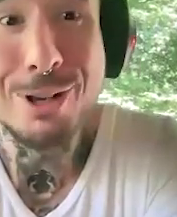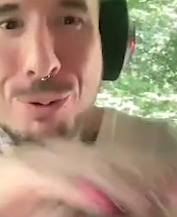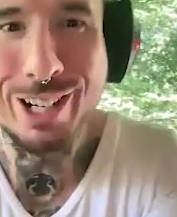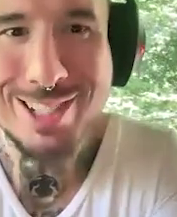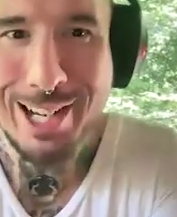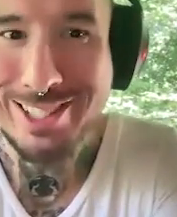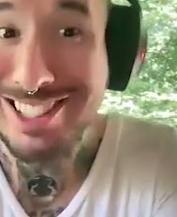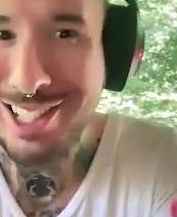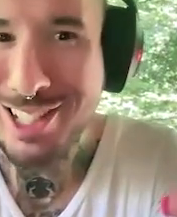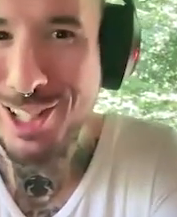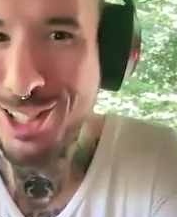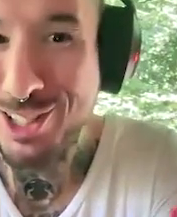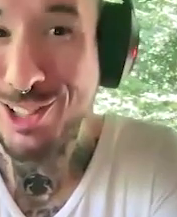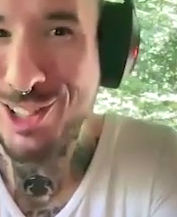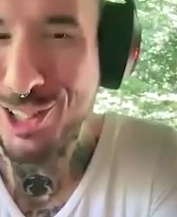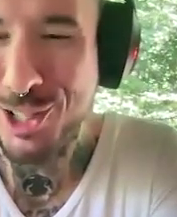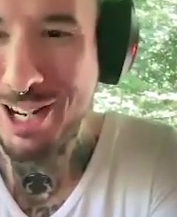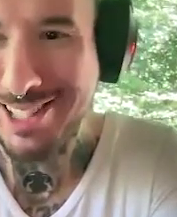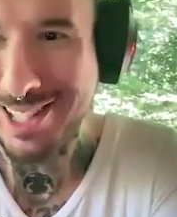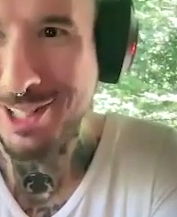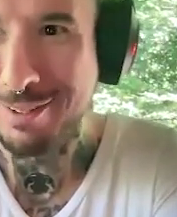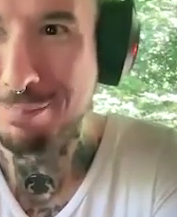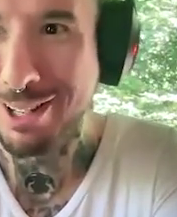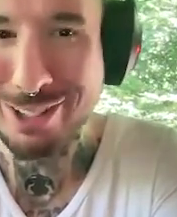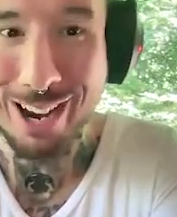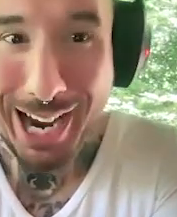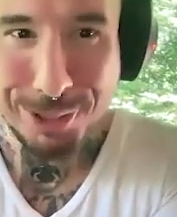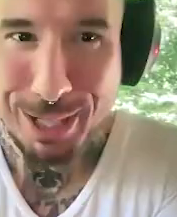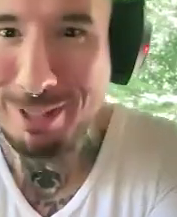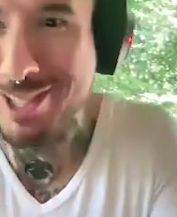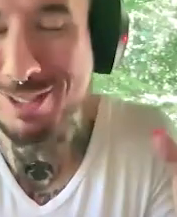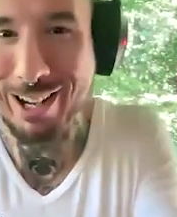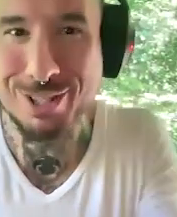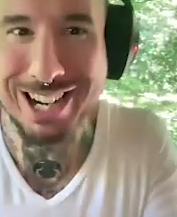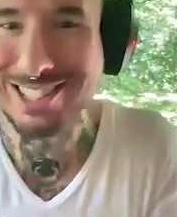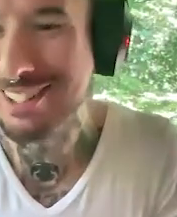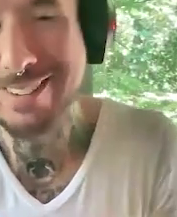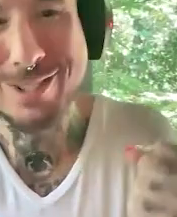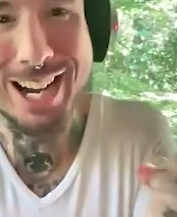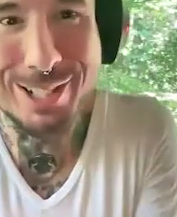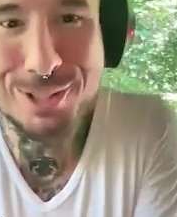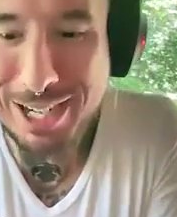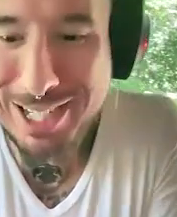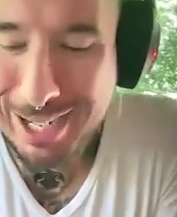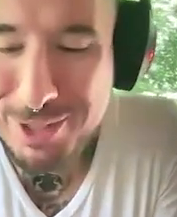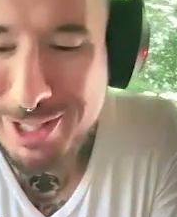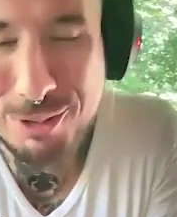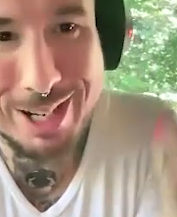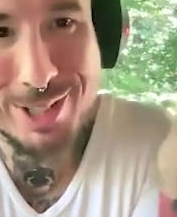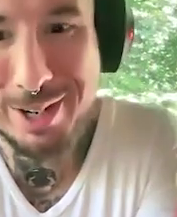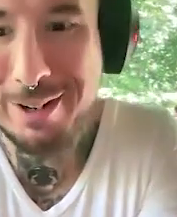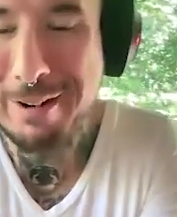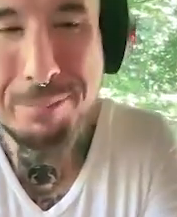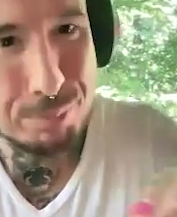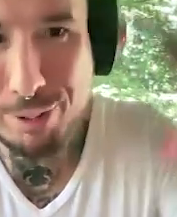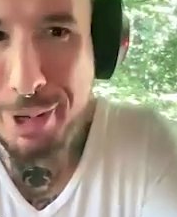So I know we're excited to get into the Q&A session, but I had 20 minutes, so I'll try to use my time. So I do